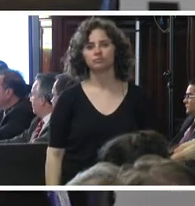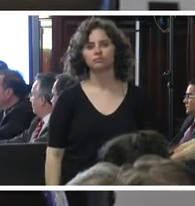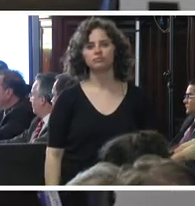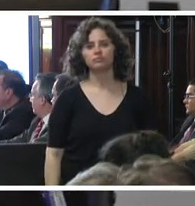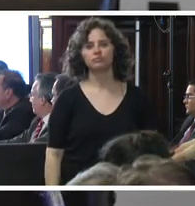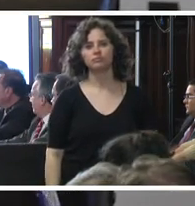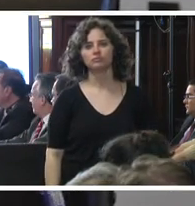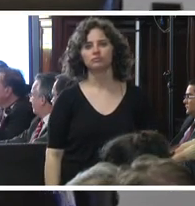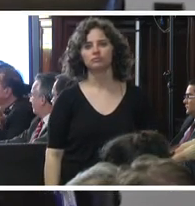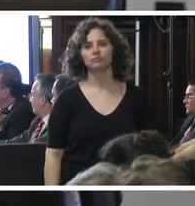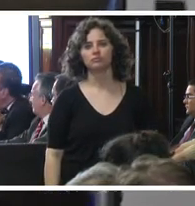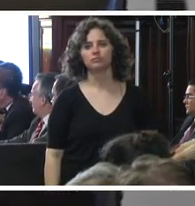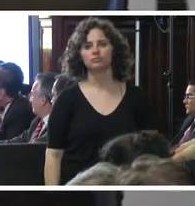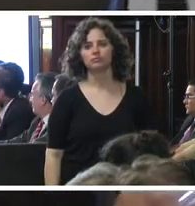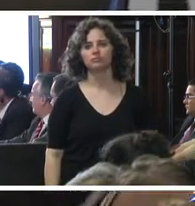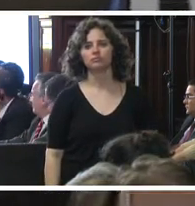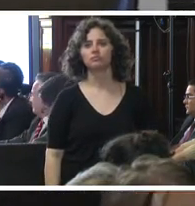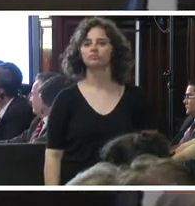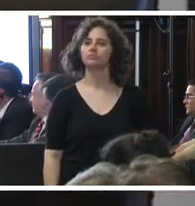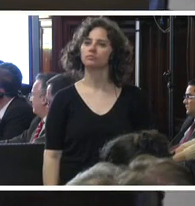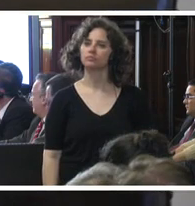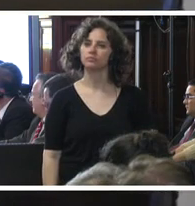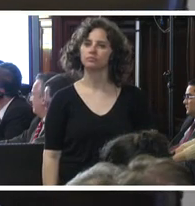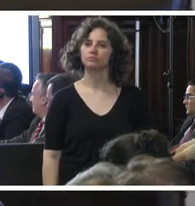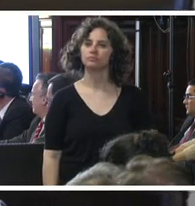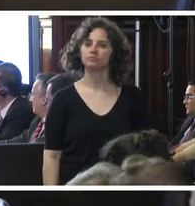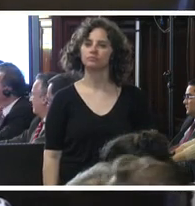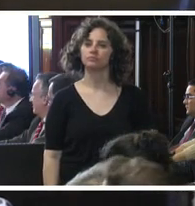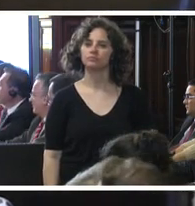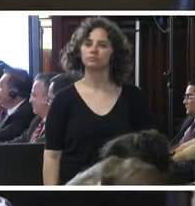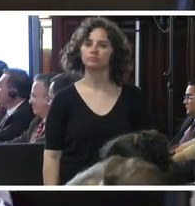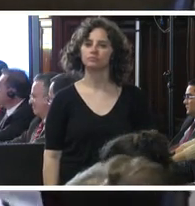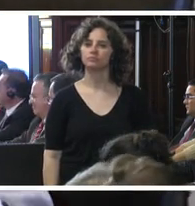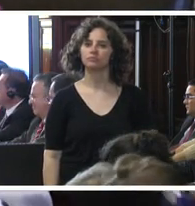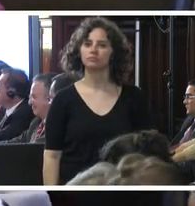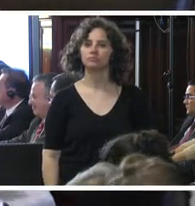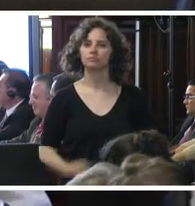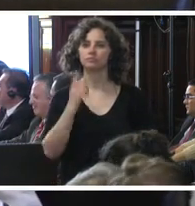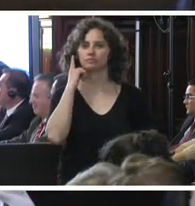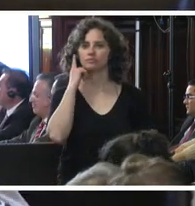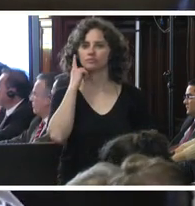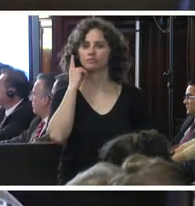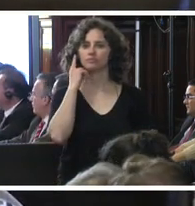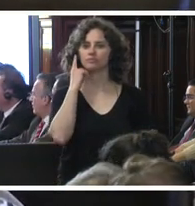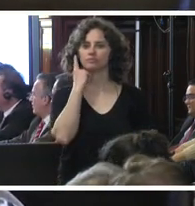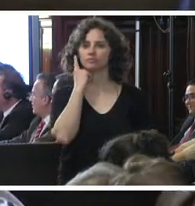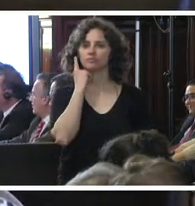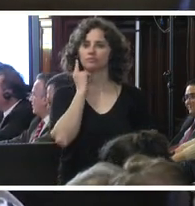I knew that Your Excellency could finish your comments in under a minute. Thank you very